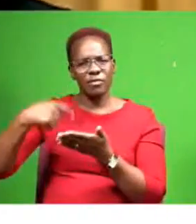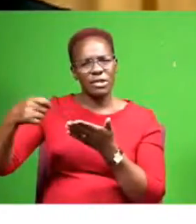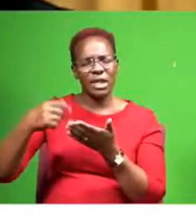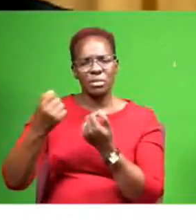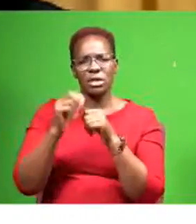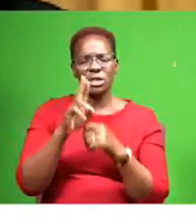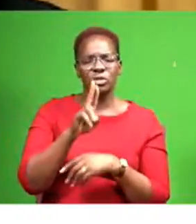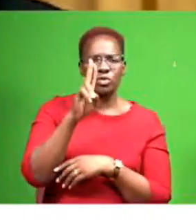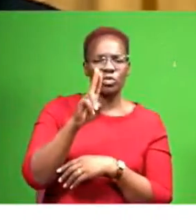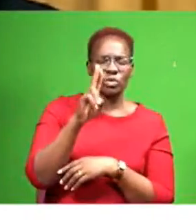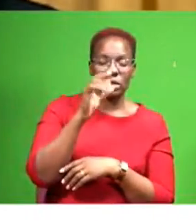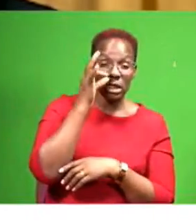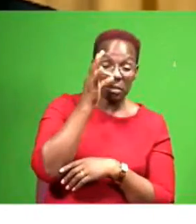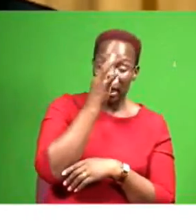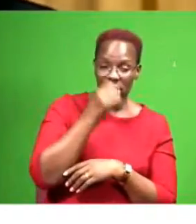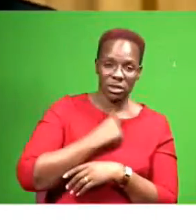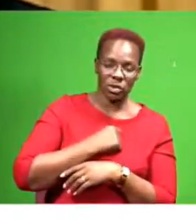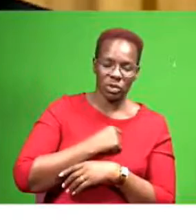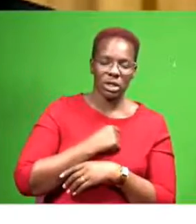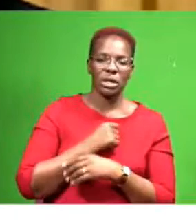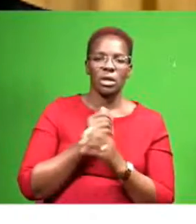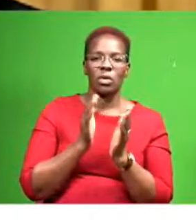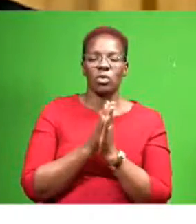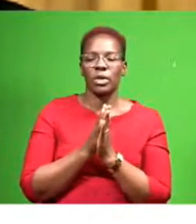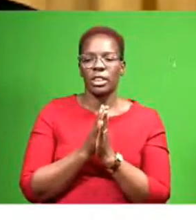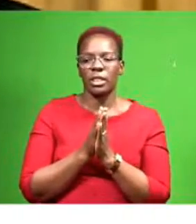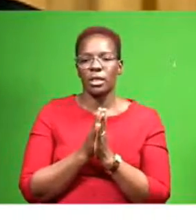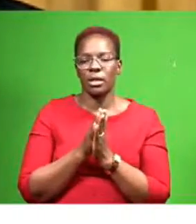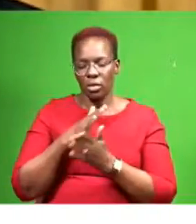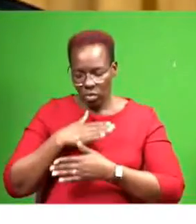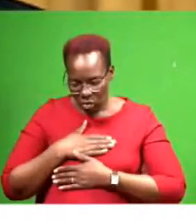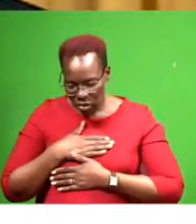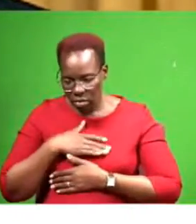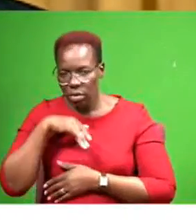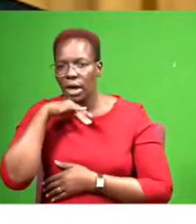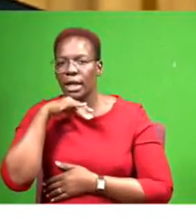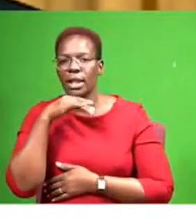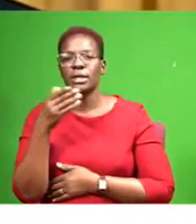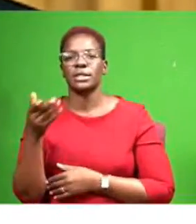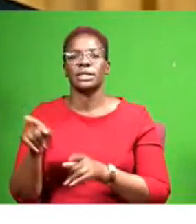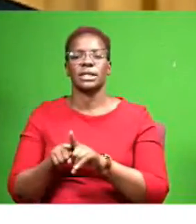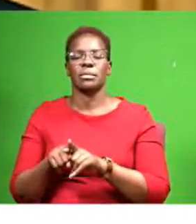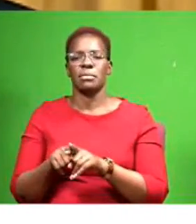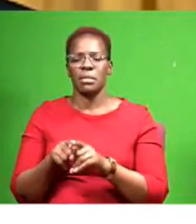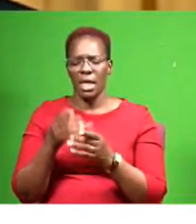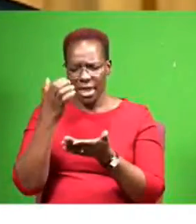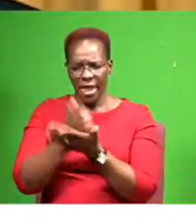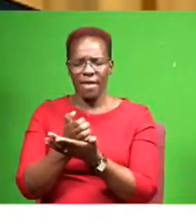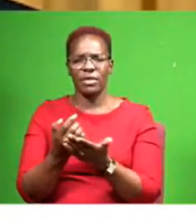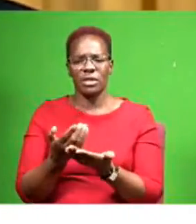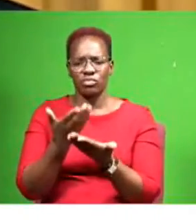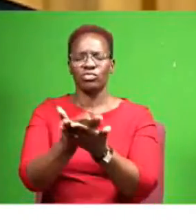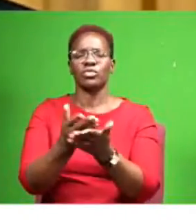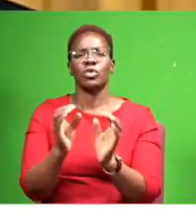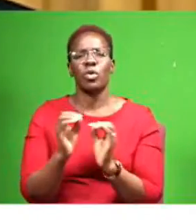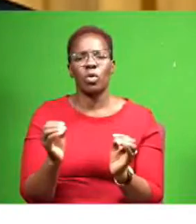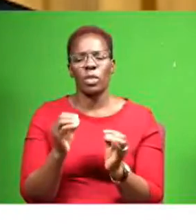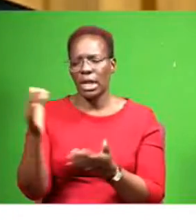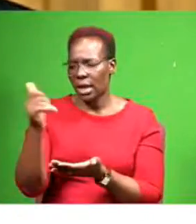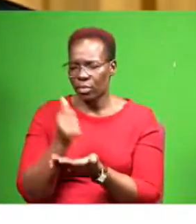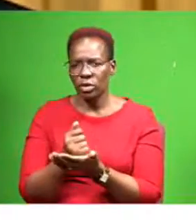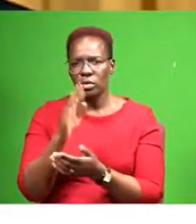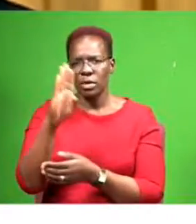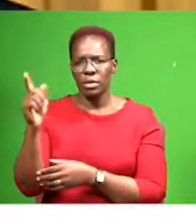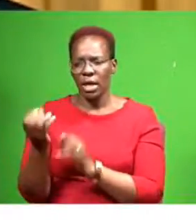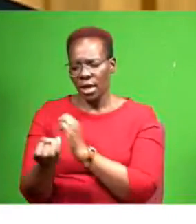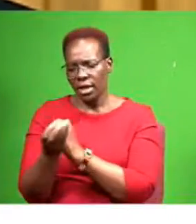President Kibaki and Honorable Raila. No evidence was produced to show that the appointment of the BBI